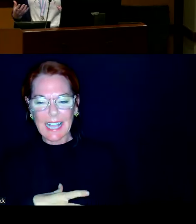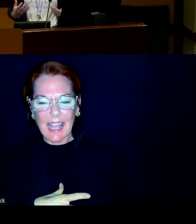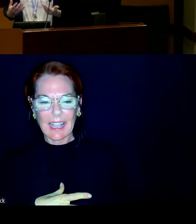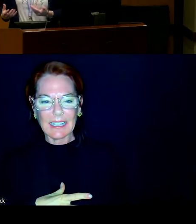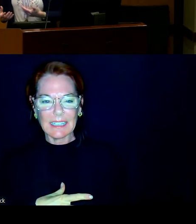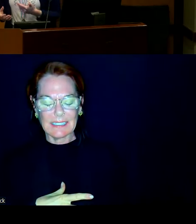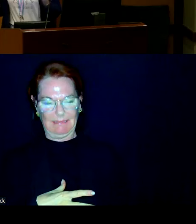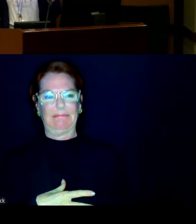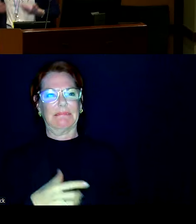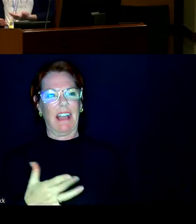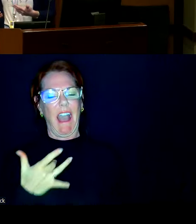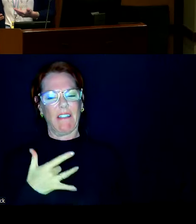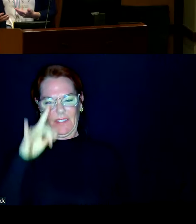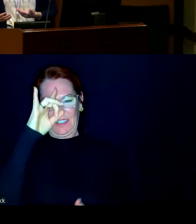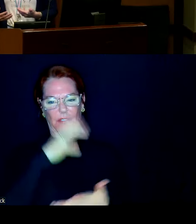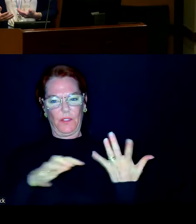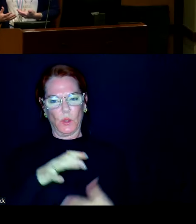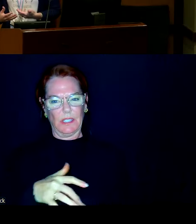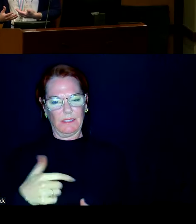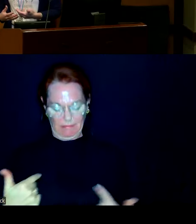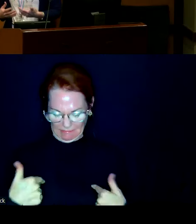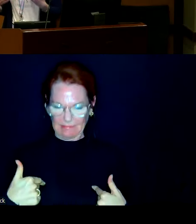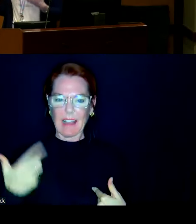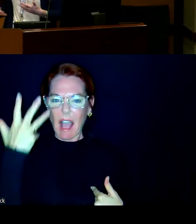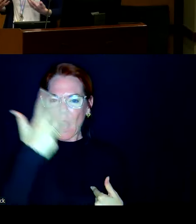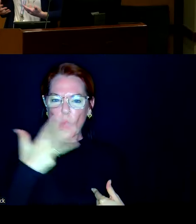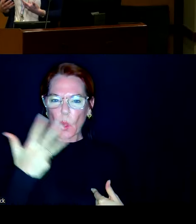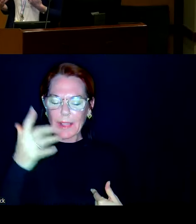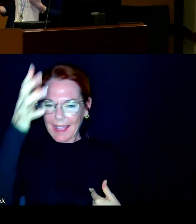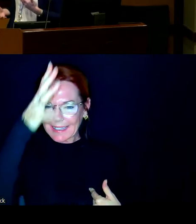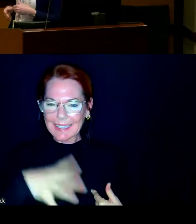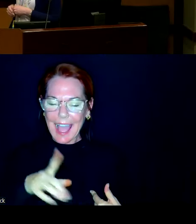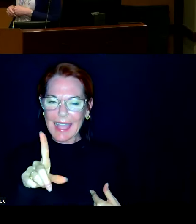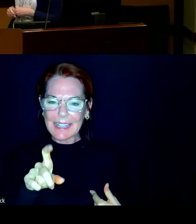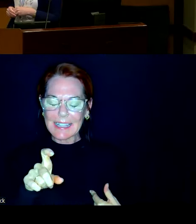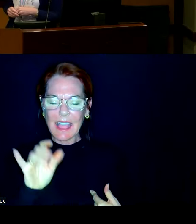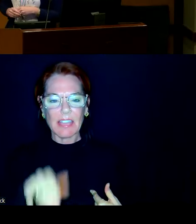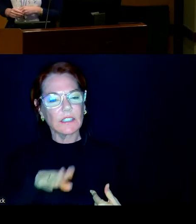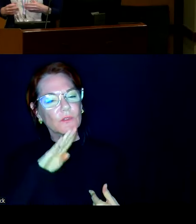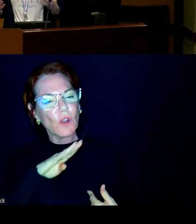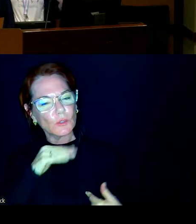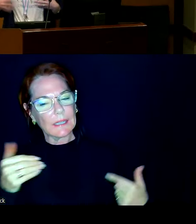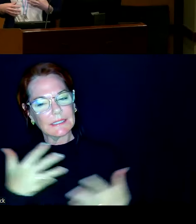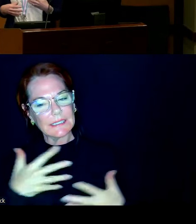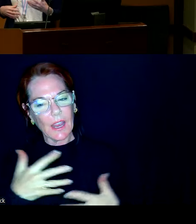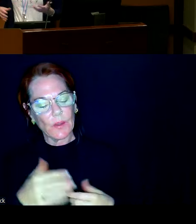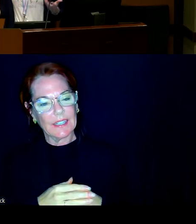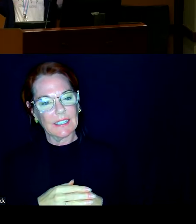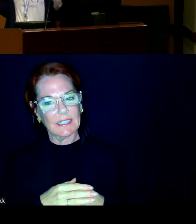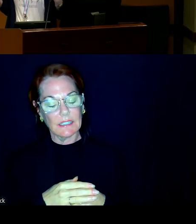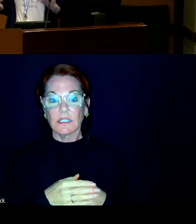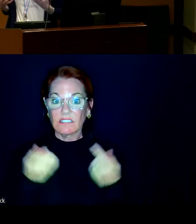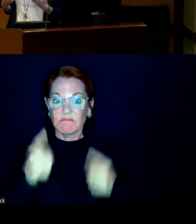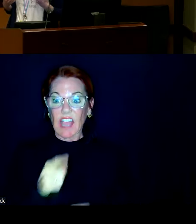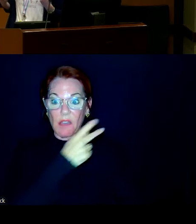really confusing about it. Like, what is it about me that looks like a guy? It's very frustrating and scary. And I've literally had patients